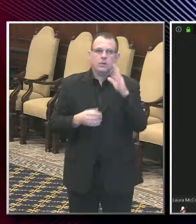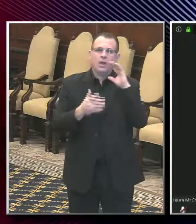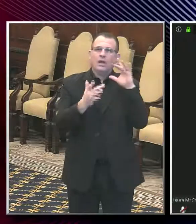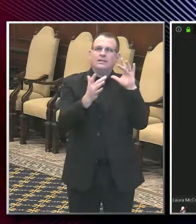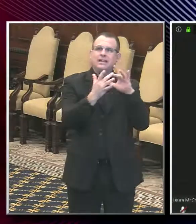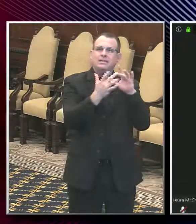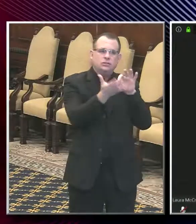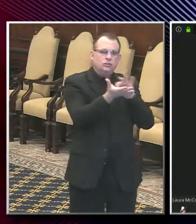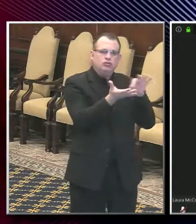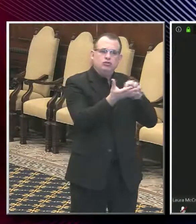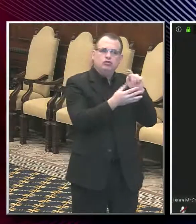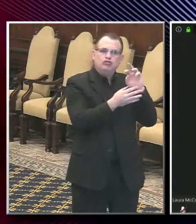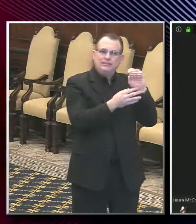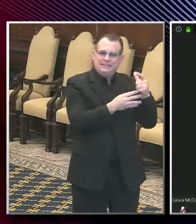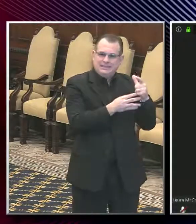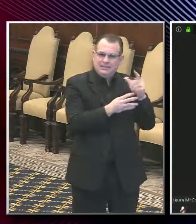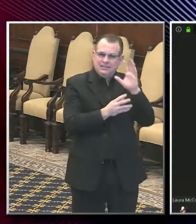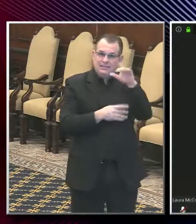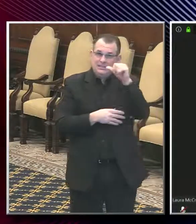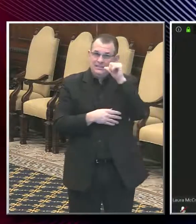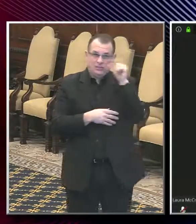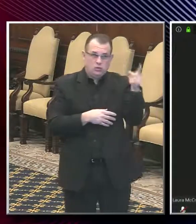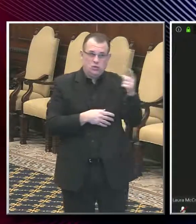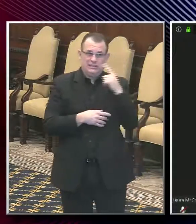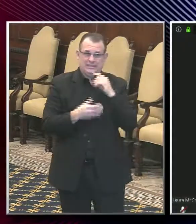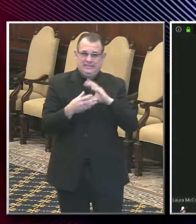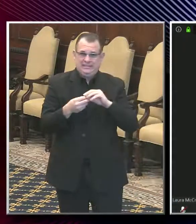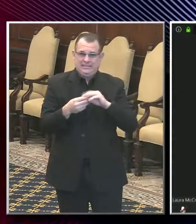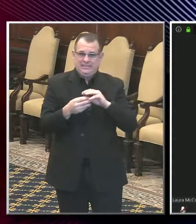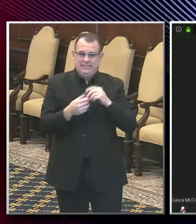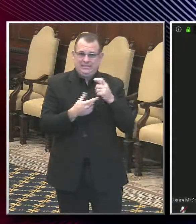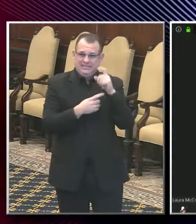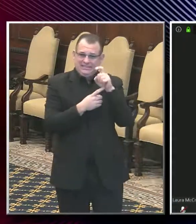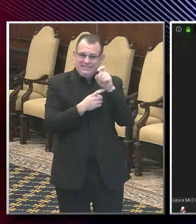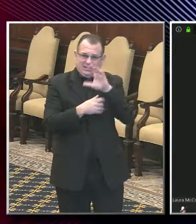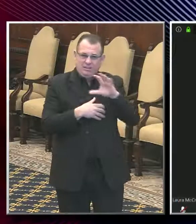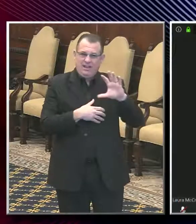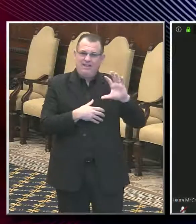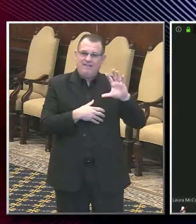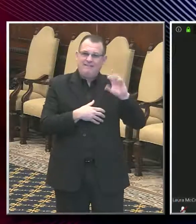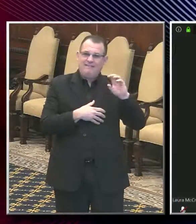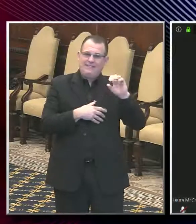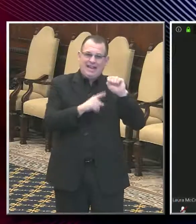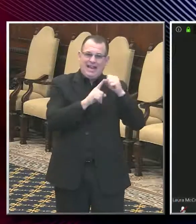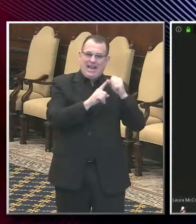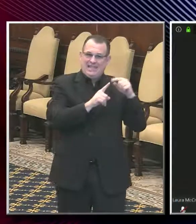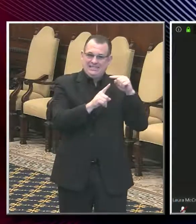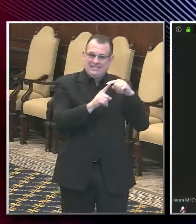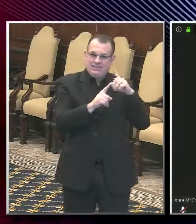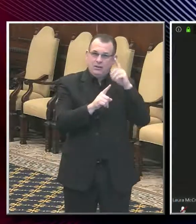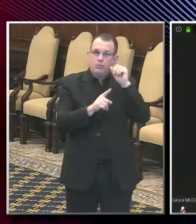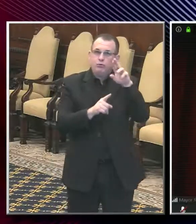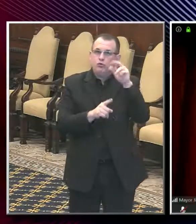the city would have to get somewhere below or around 50 cases per day to be able to do